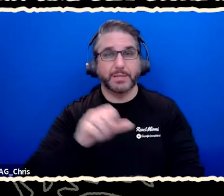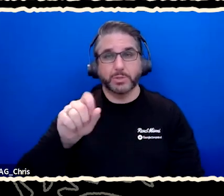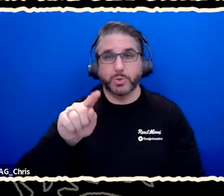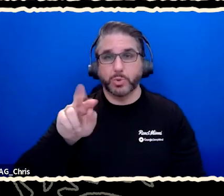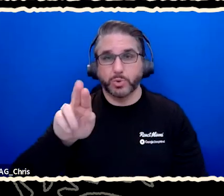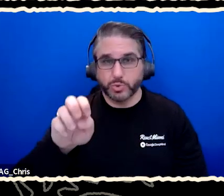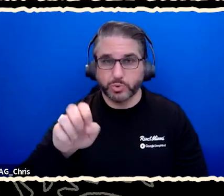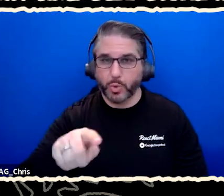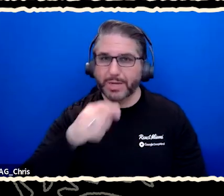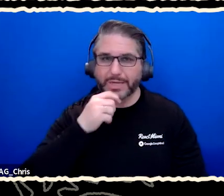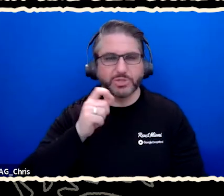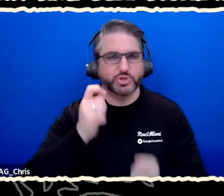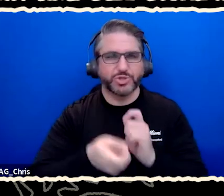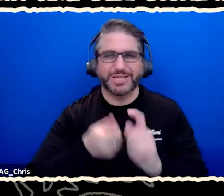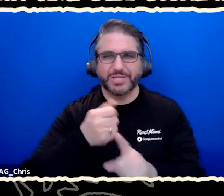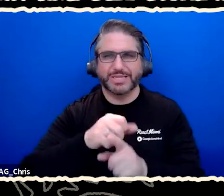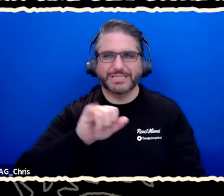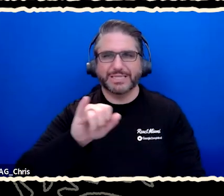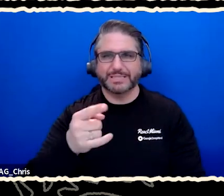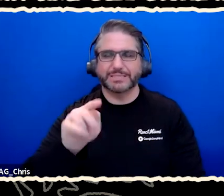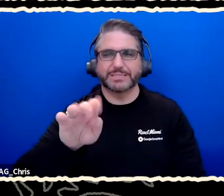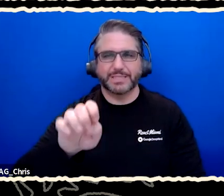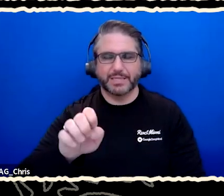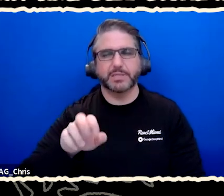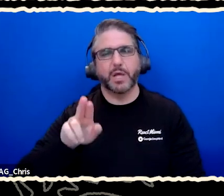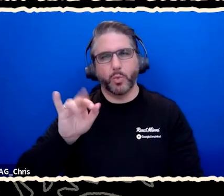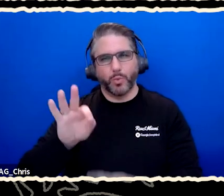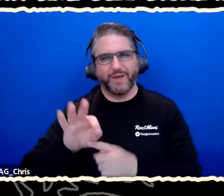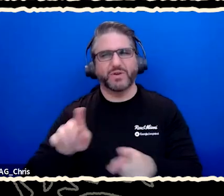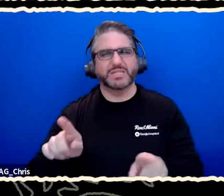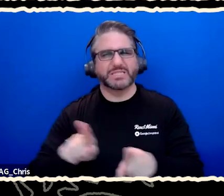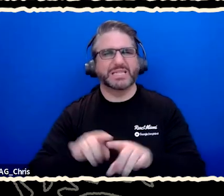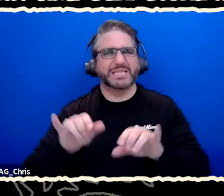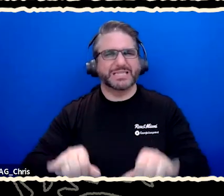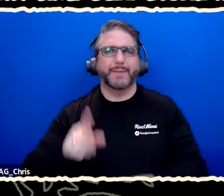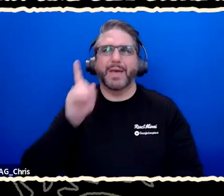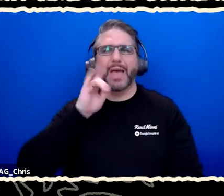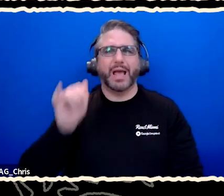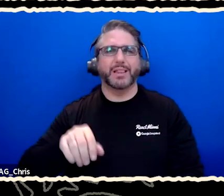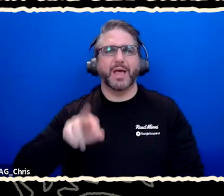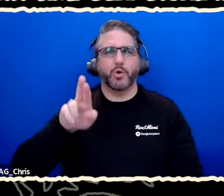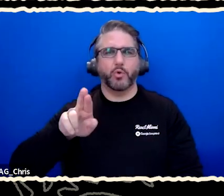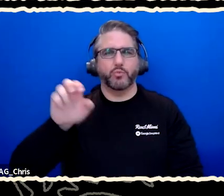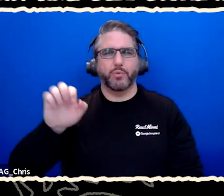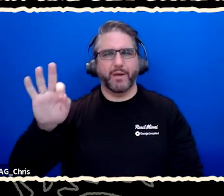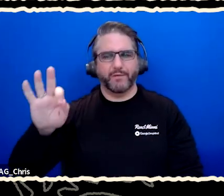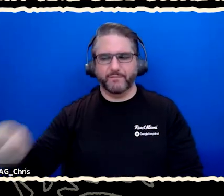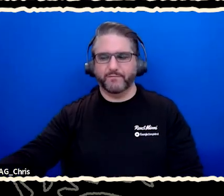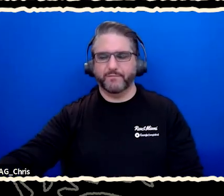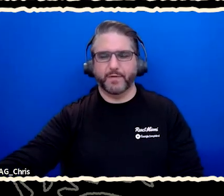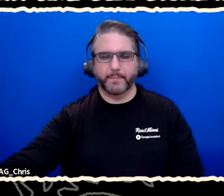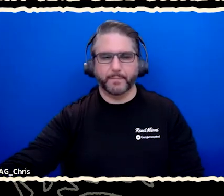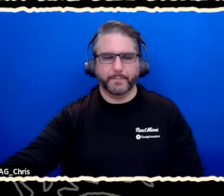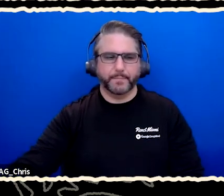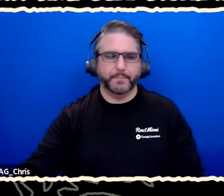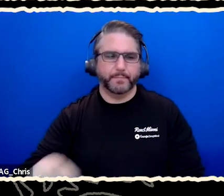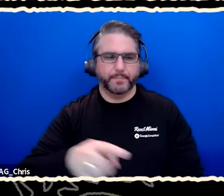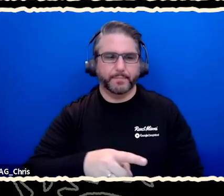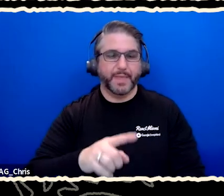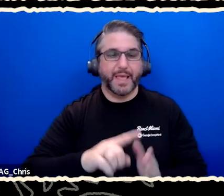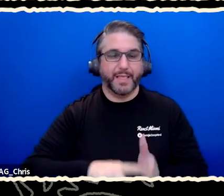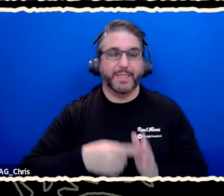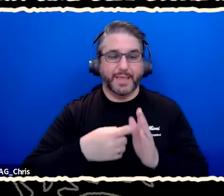change. The reference stays the same, kind of like a ref. In its arguments, we set the initial